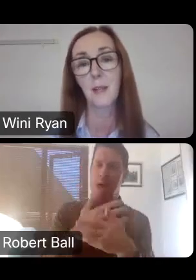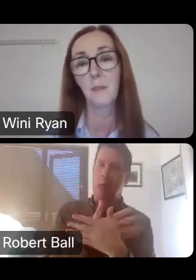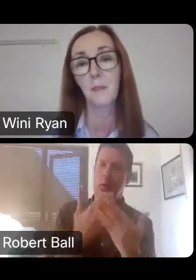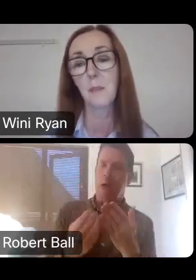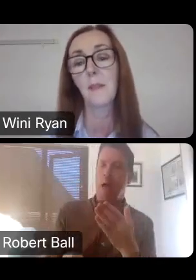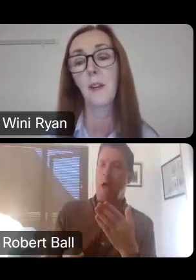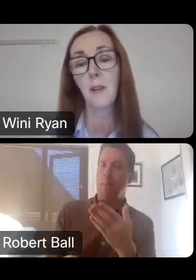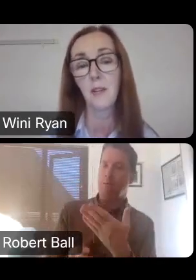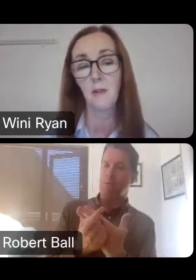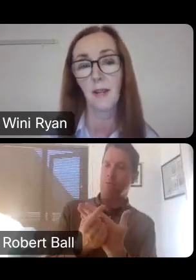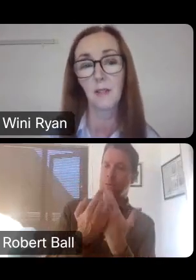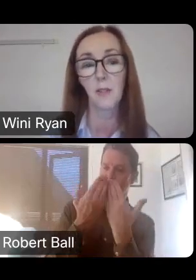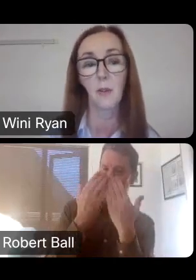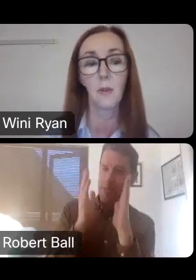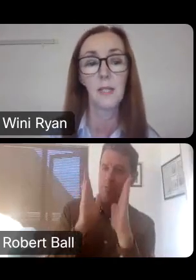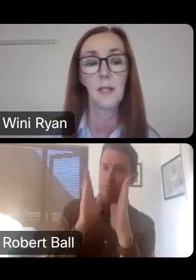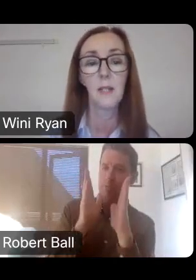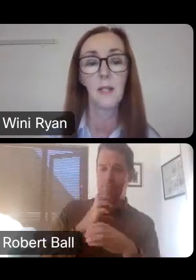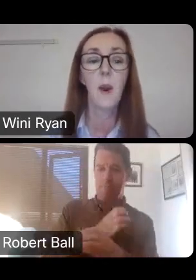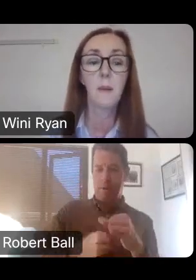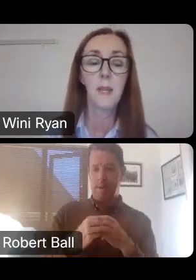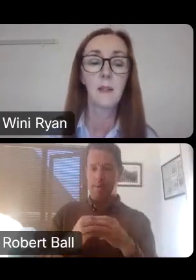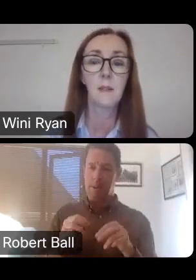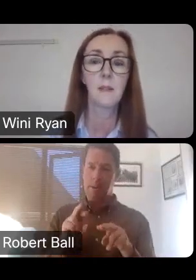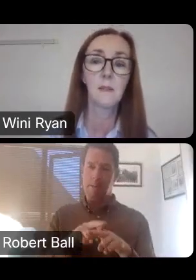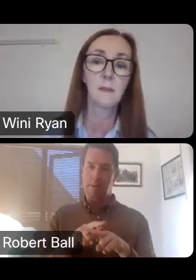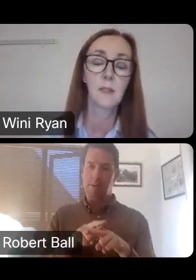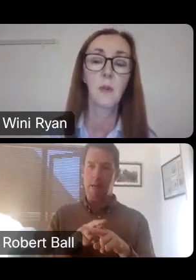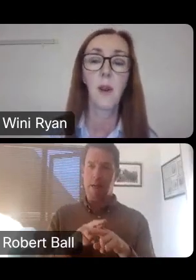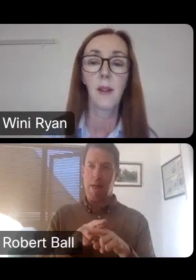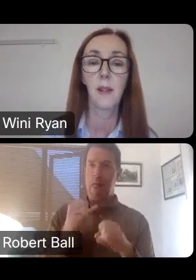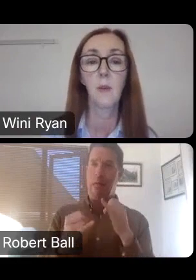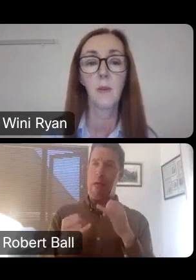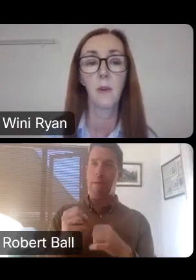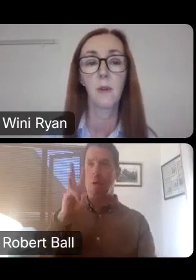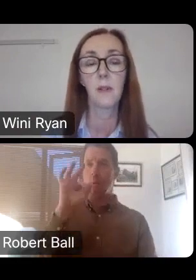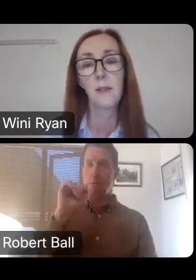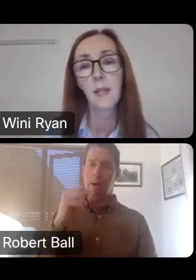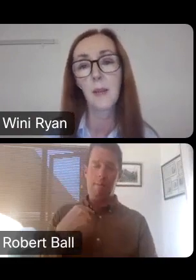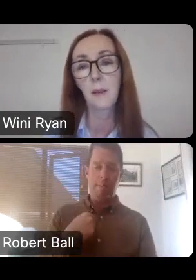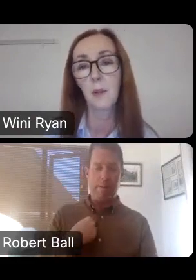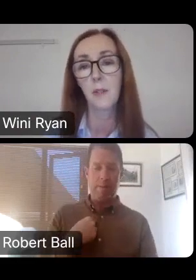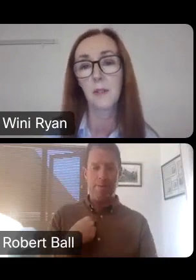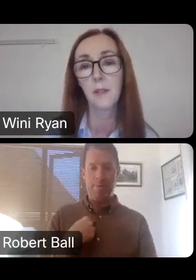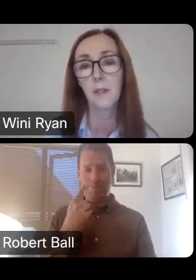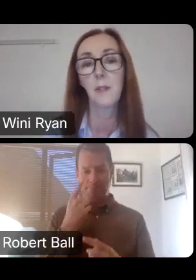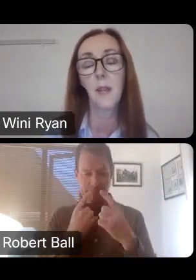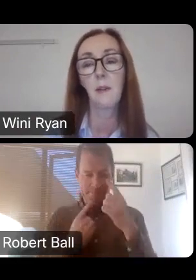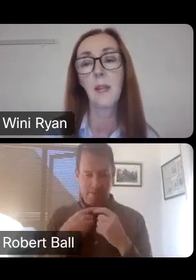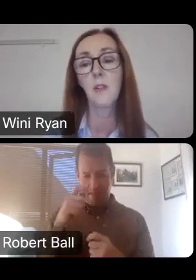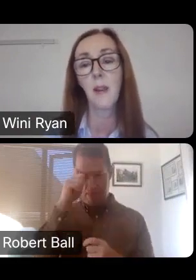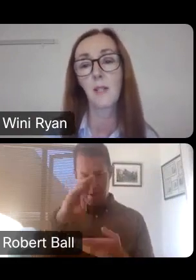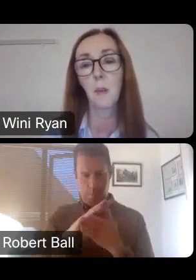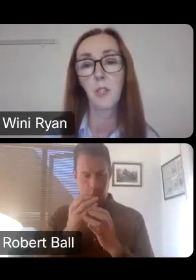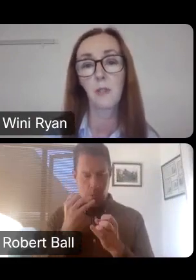to demonstrate empathy that are indirect. So why me, or crying, or oh no, or I think I'm getting worse. So they